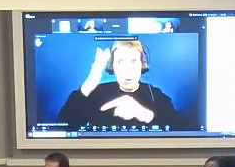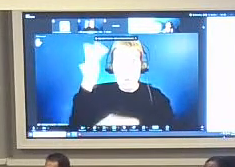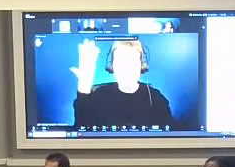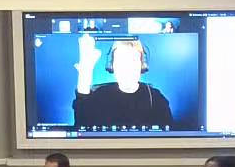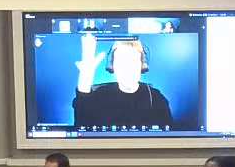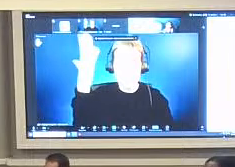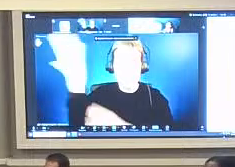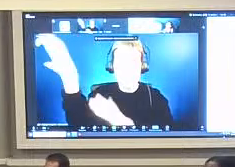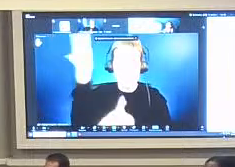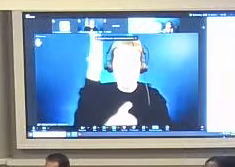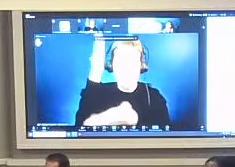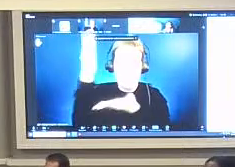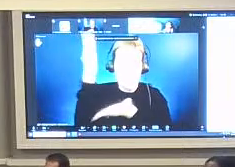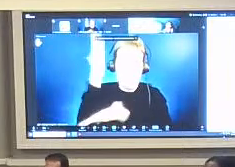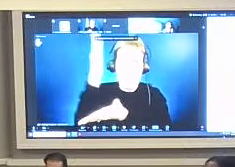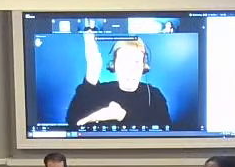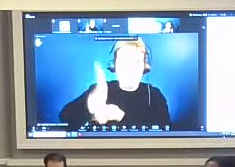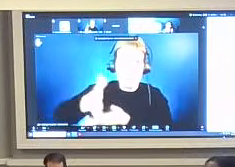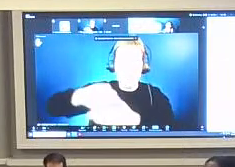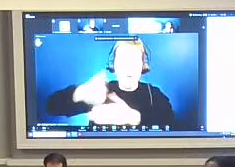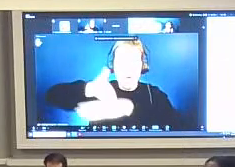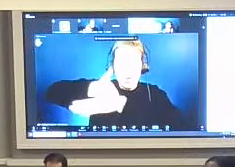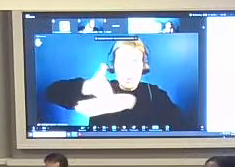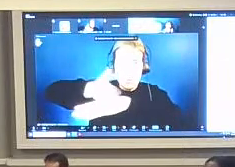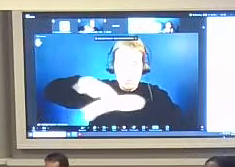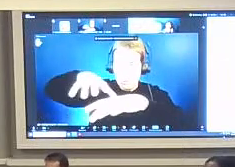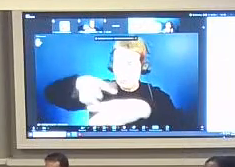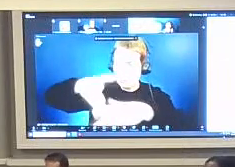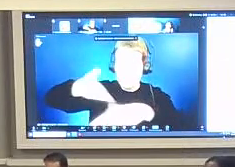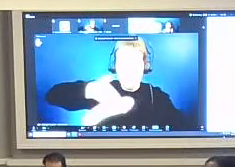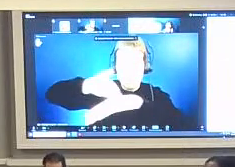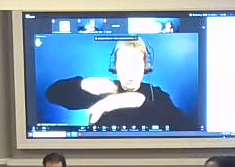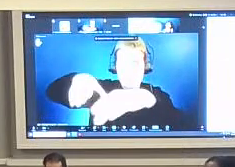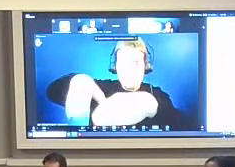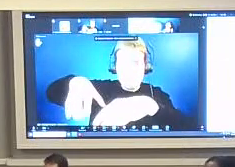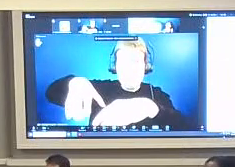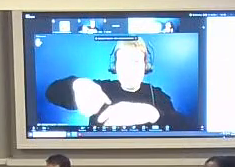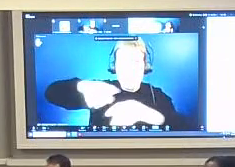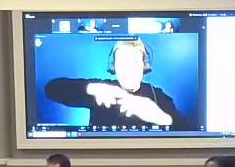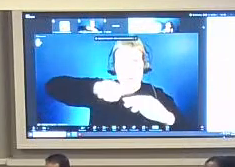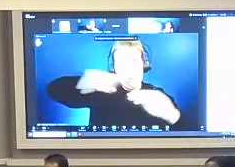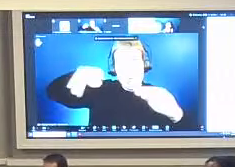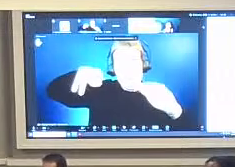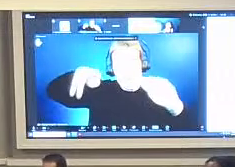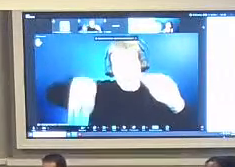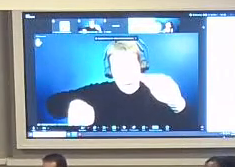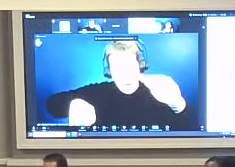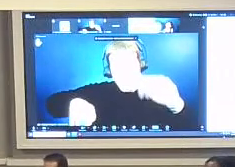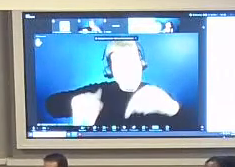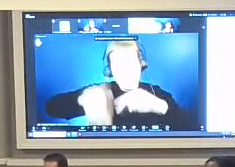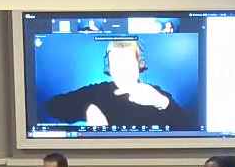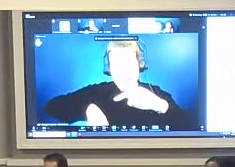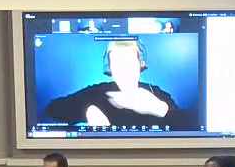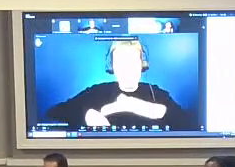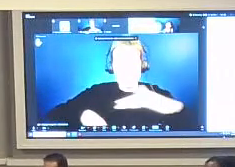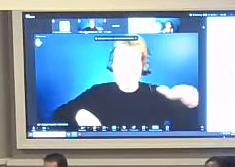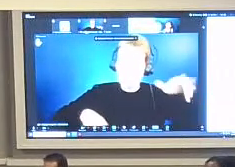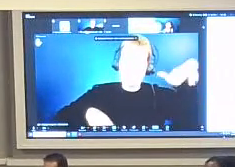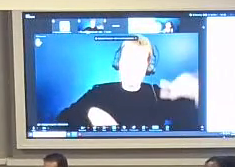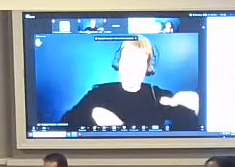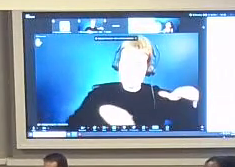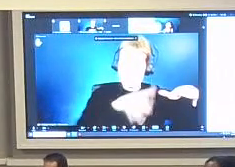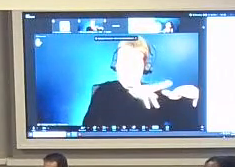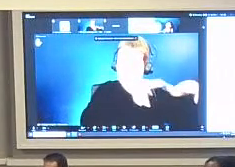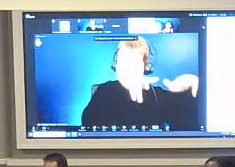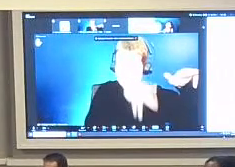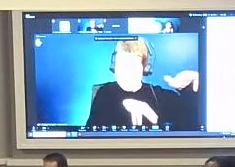the ramp. Where your lift Where your would be. ramp Yeah, goes out. so when we park there, get me out and then pull into the space, but